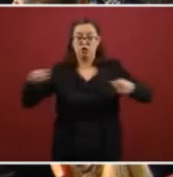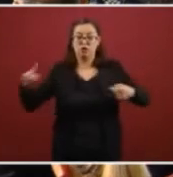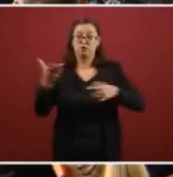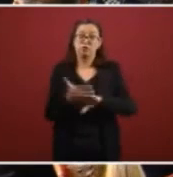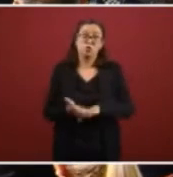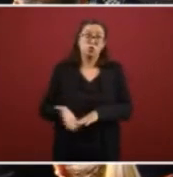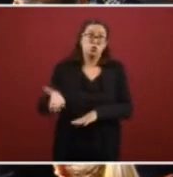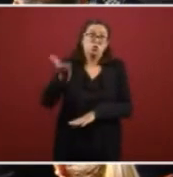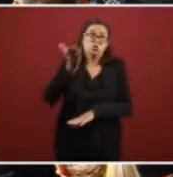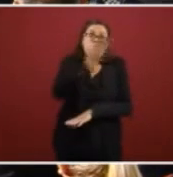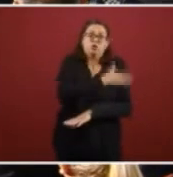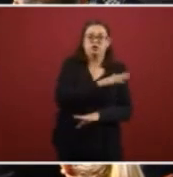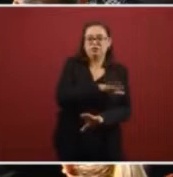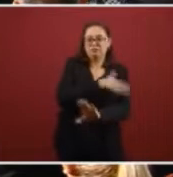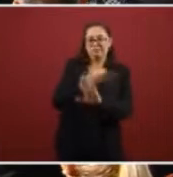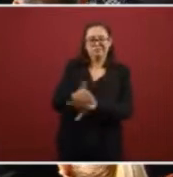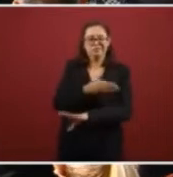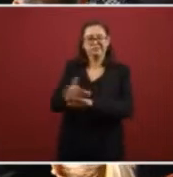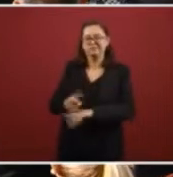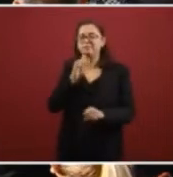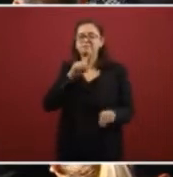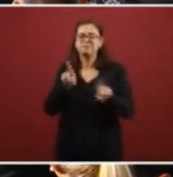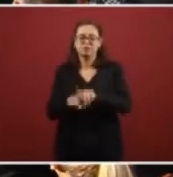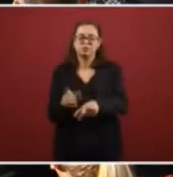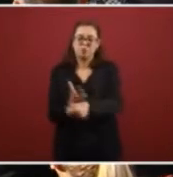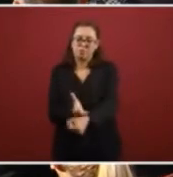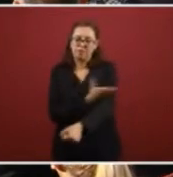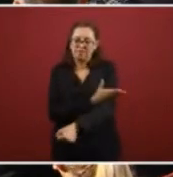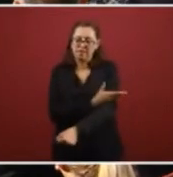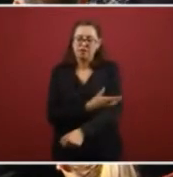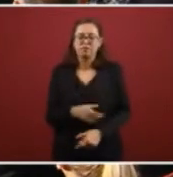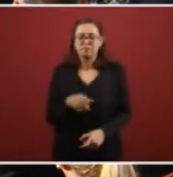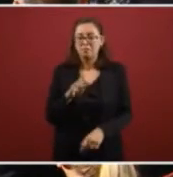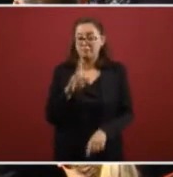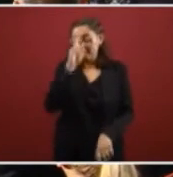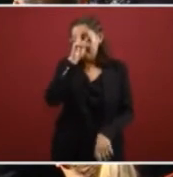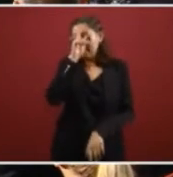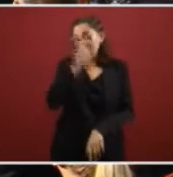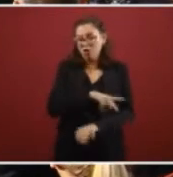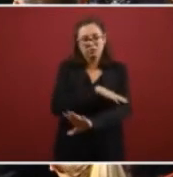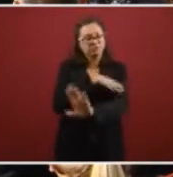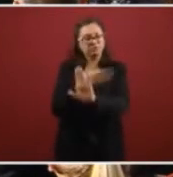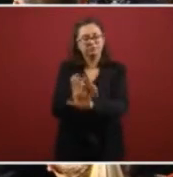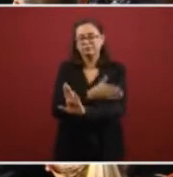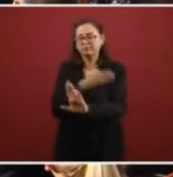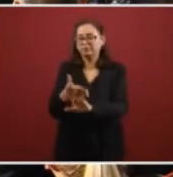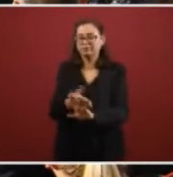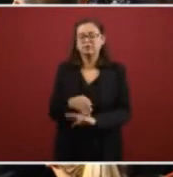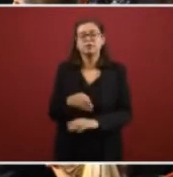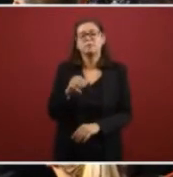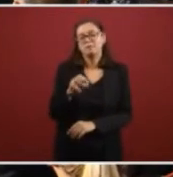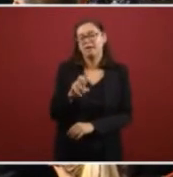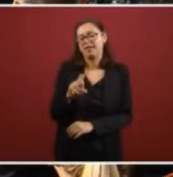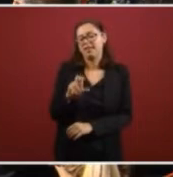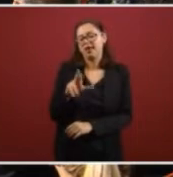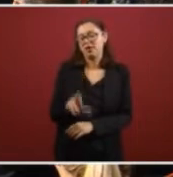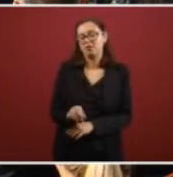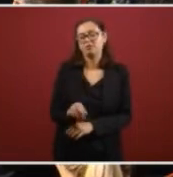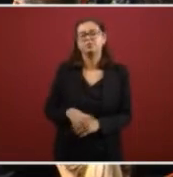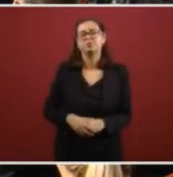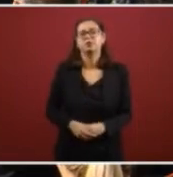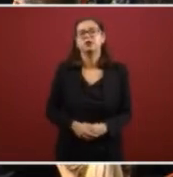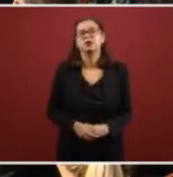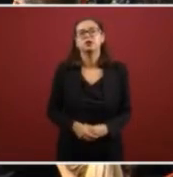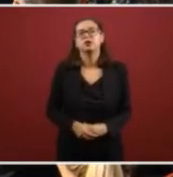I think he said Leyva, that was very popular in the press. I think Madero more than anyone.